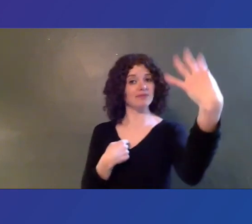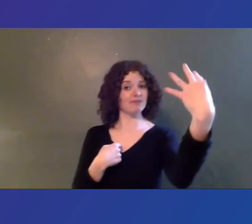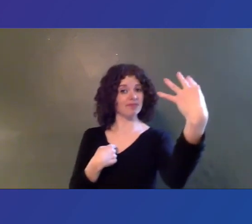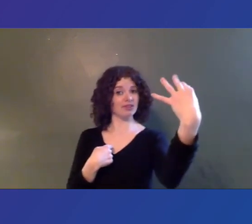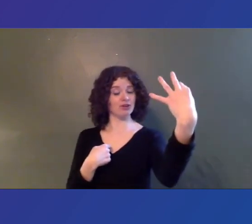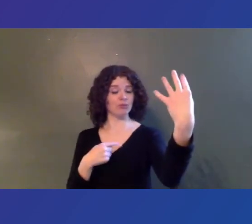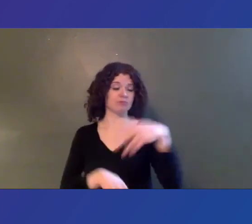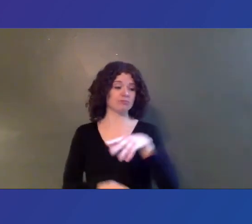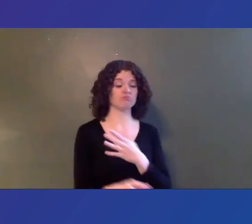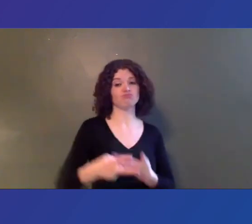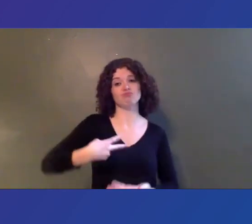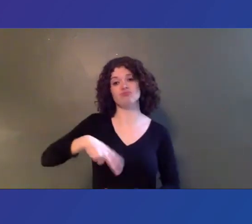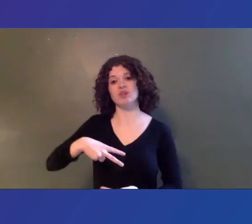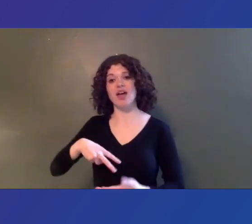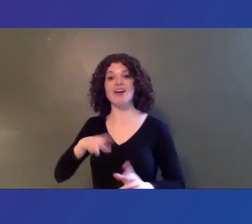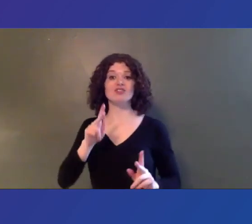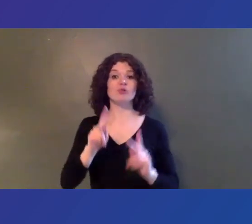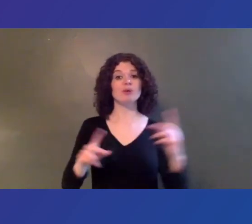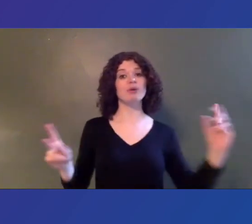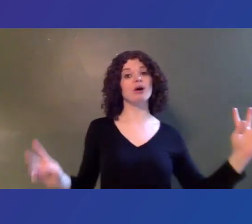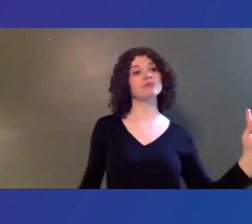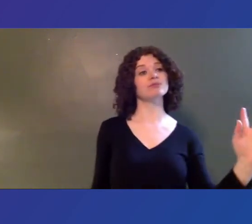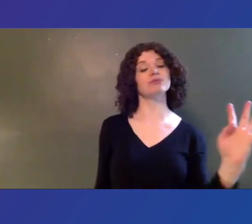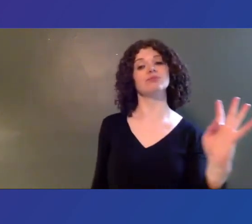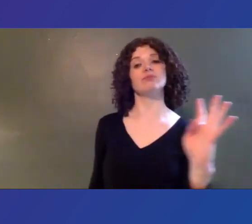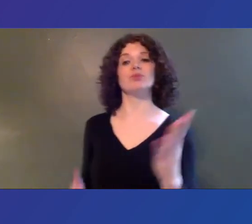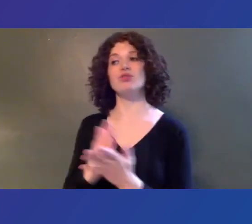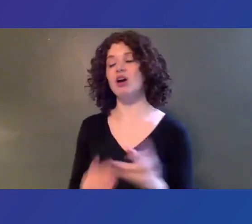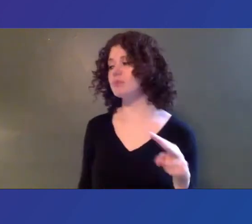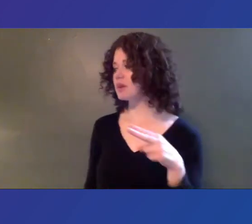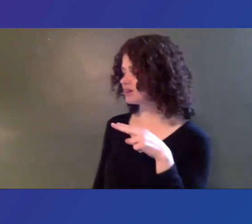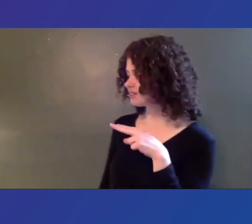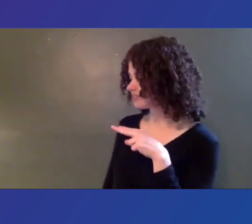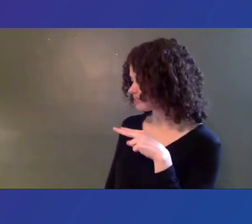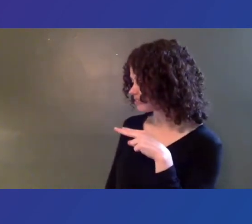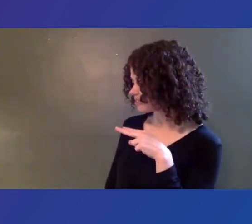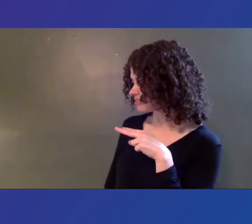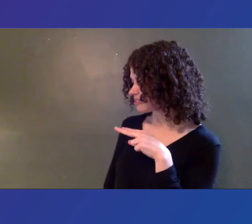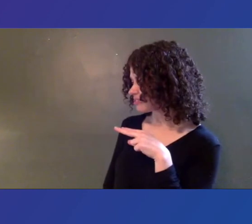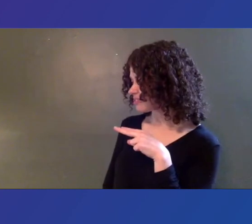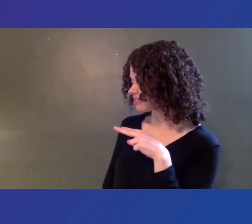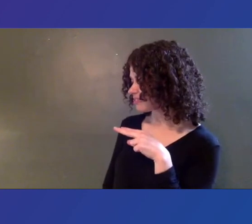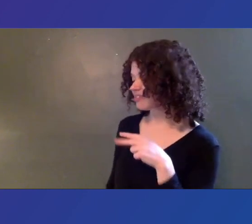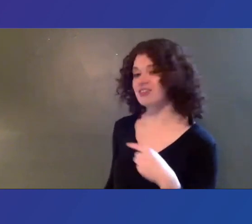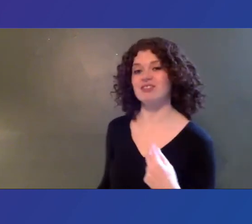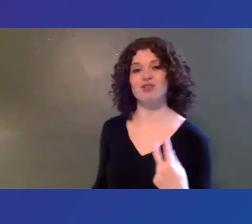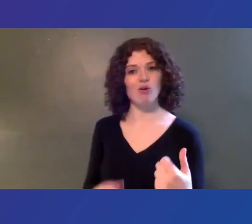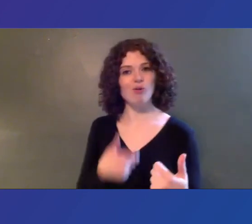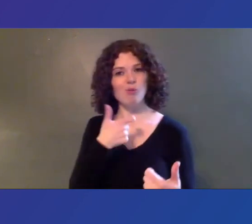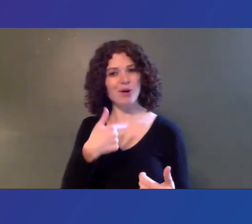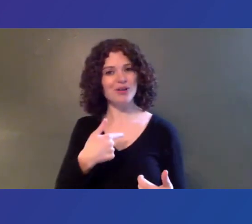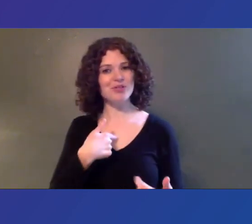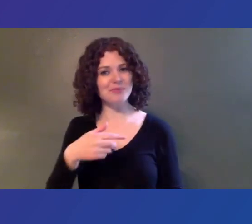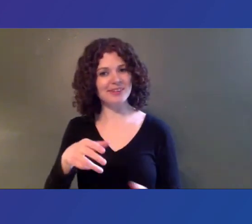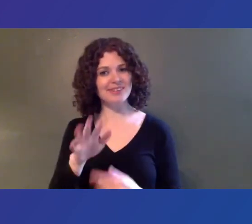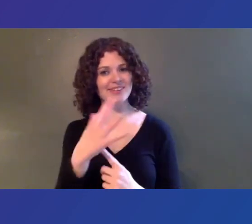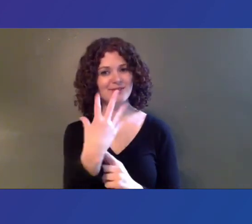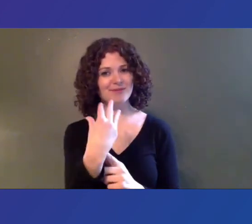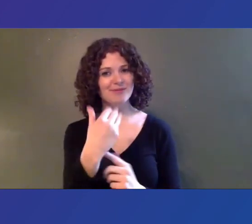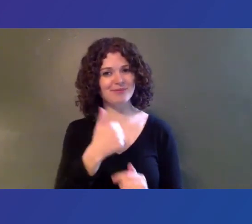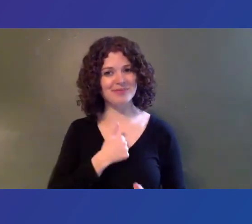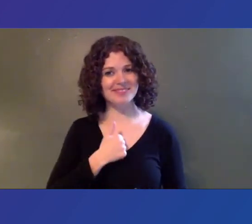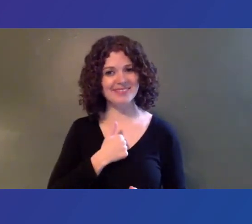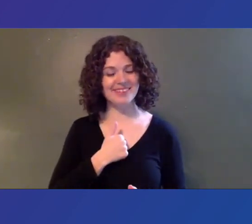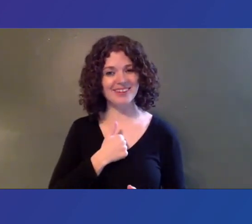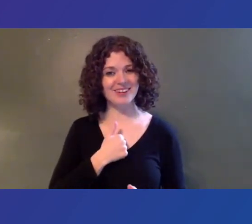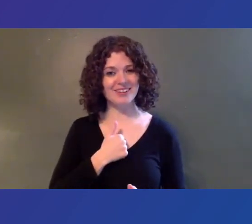were closed and everything. So watching me dance, people were like watching me film myself for my school projects. And so obviously dance in